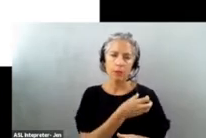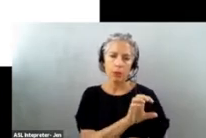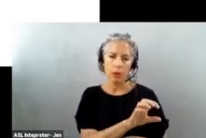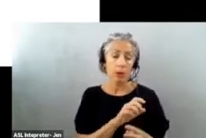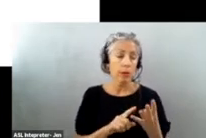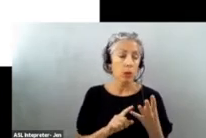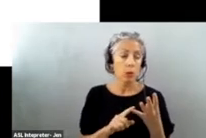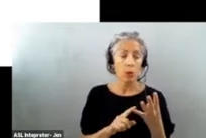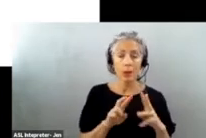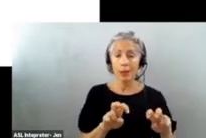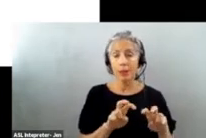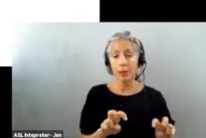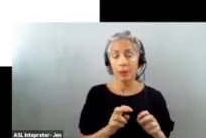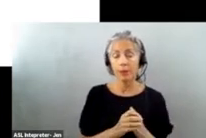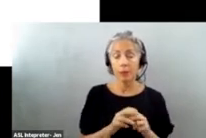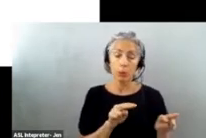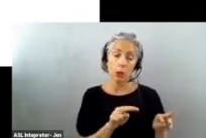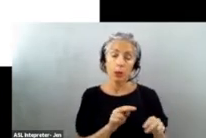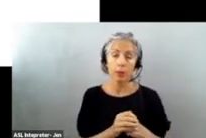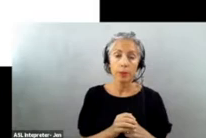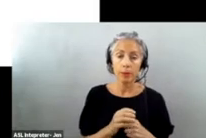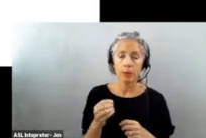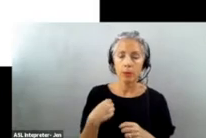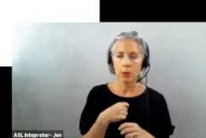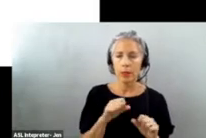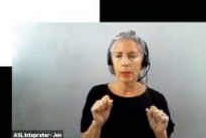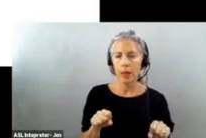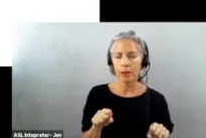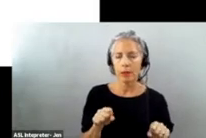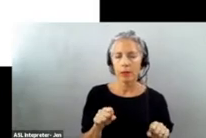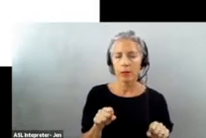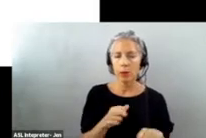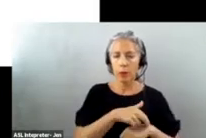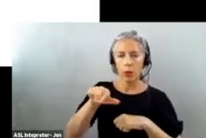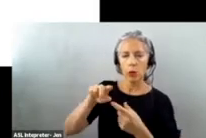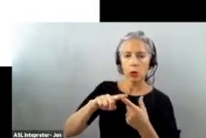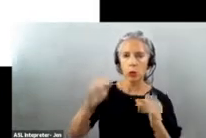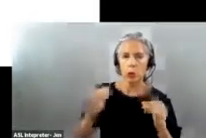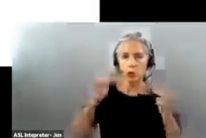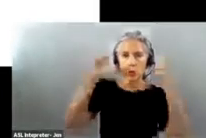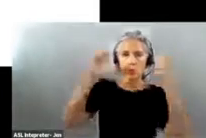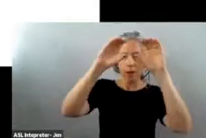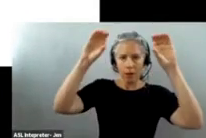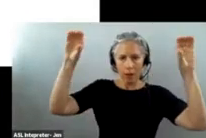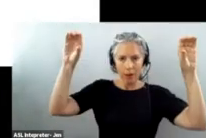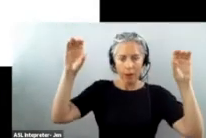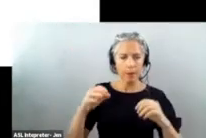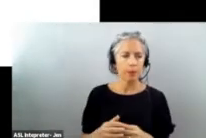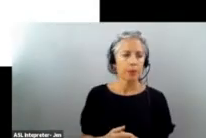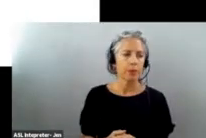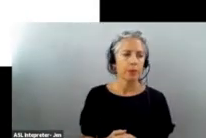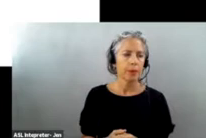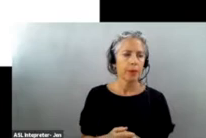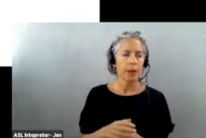fourth part is assessment and monitoring, so we can then refer to the next level, which we